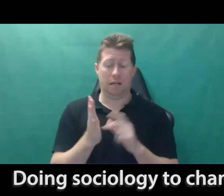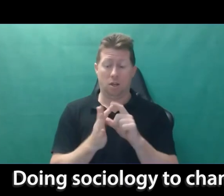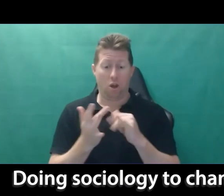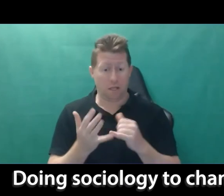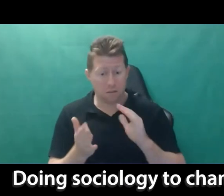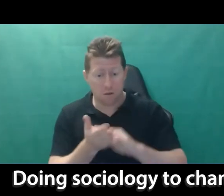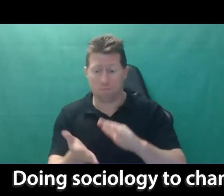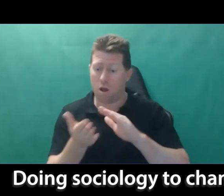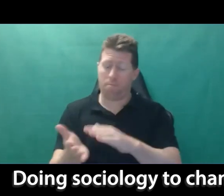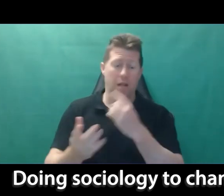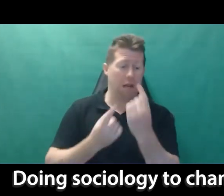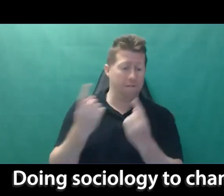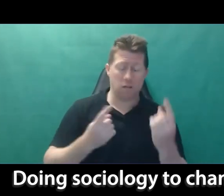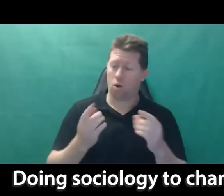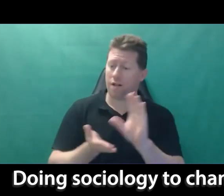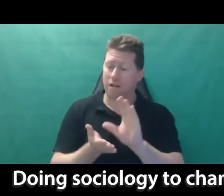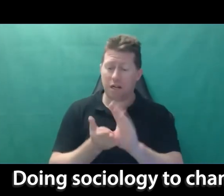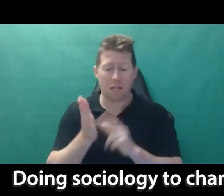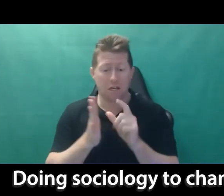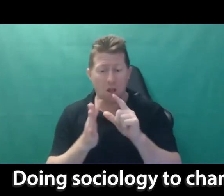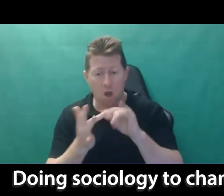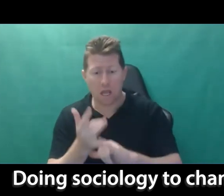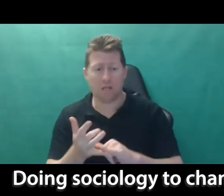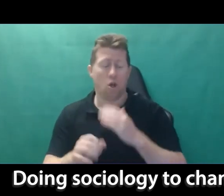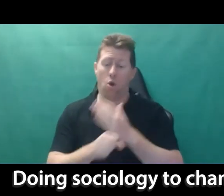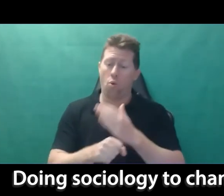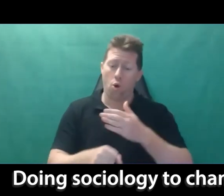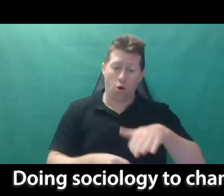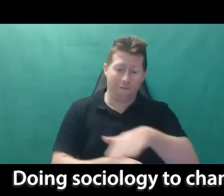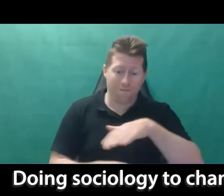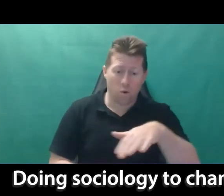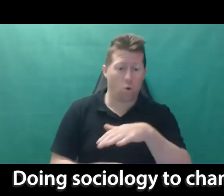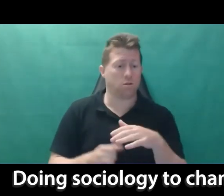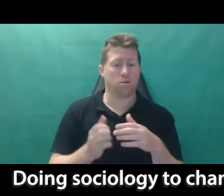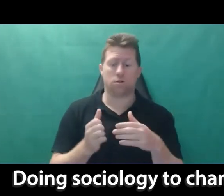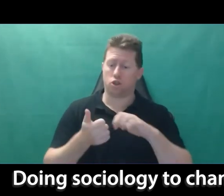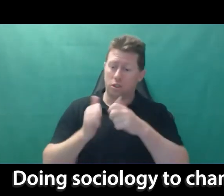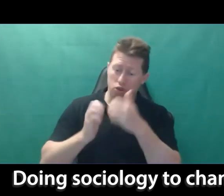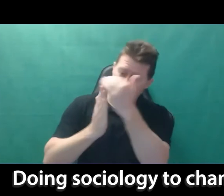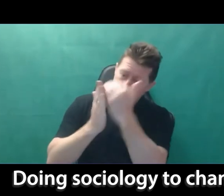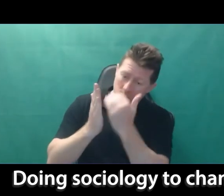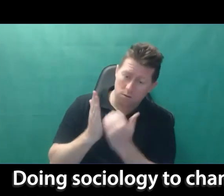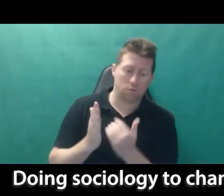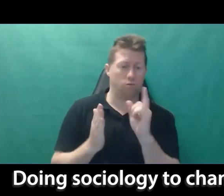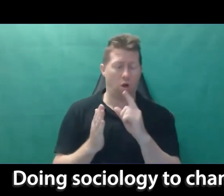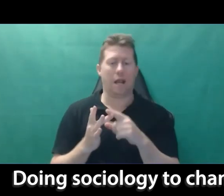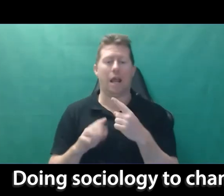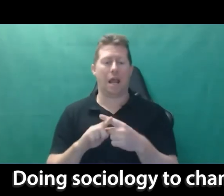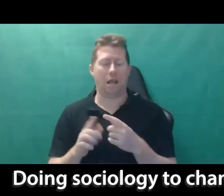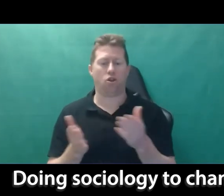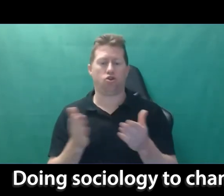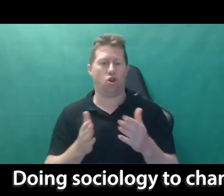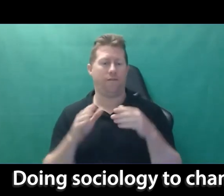individualised funding, workforce conditions and emerging online Uber style service markets. So